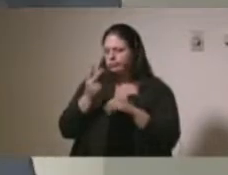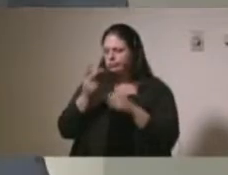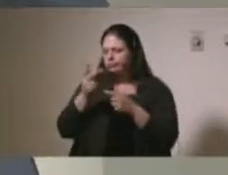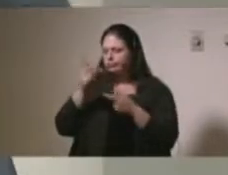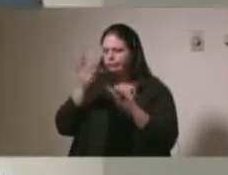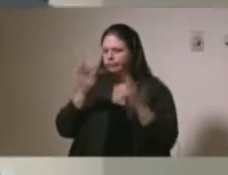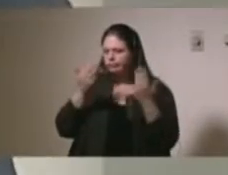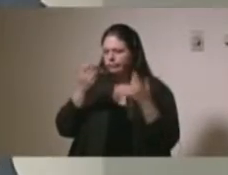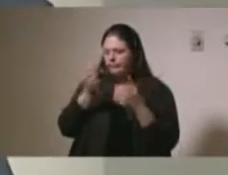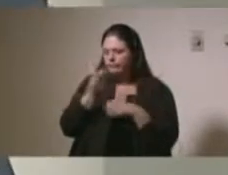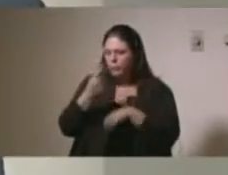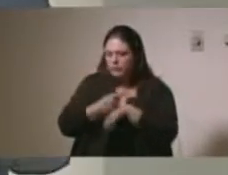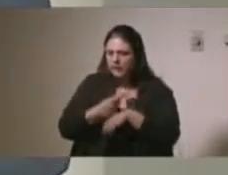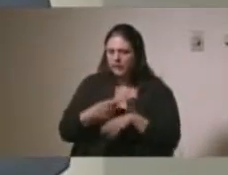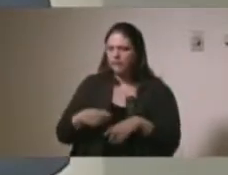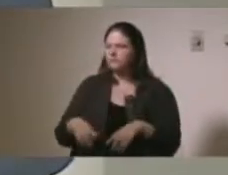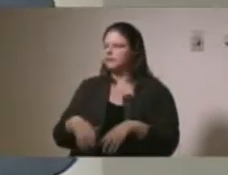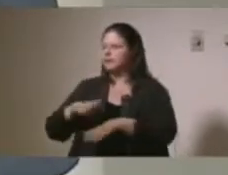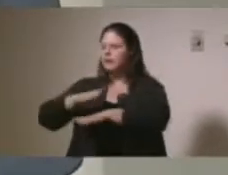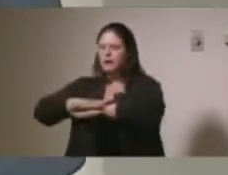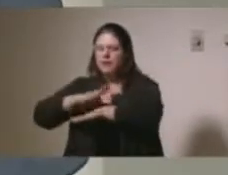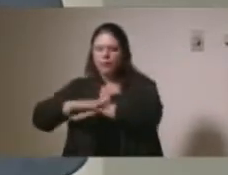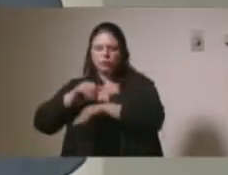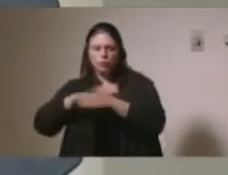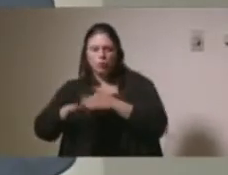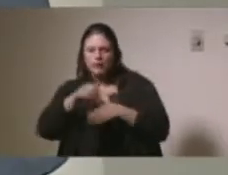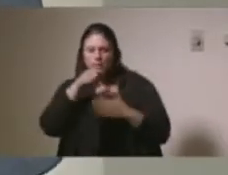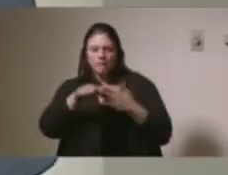So we're being attacked